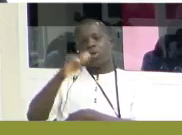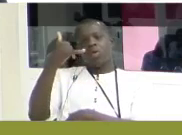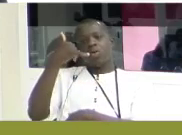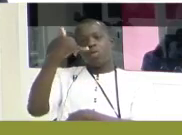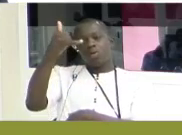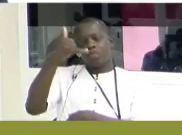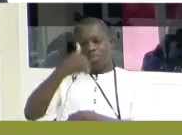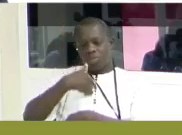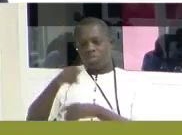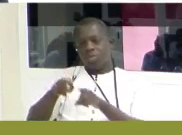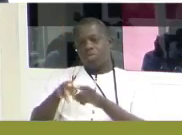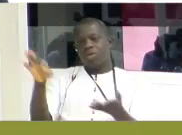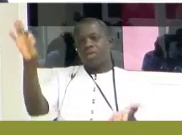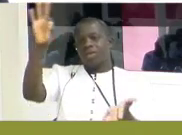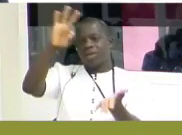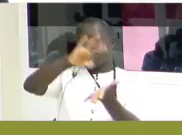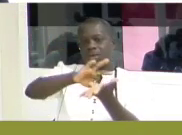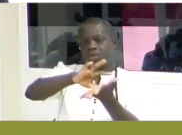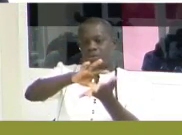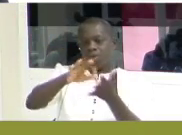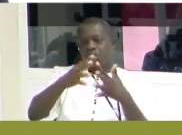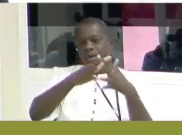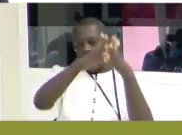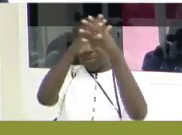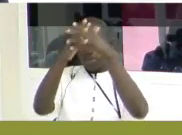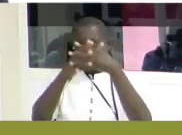that she was traveling to the US.